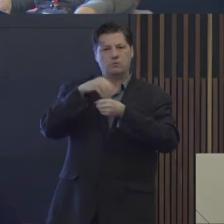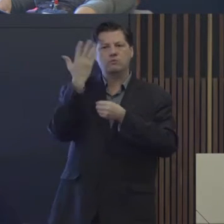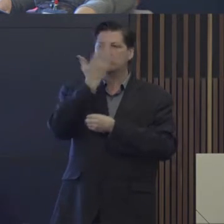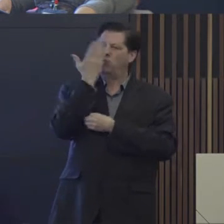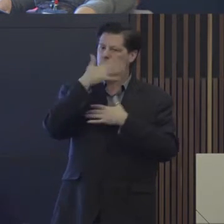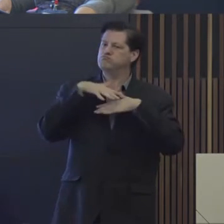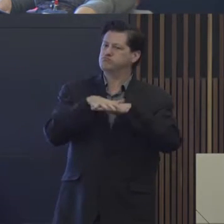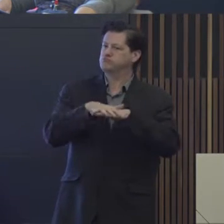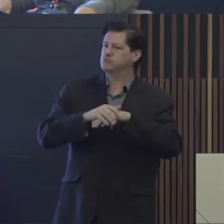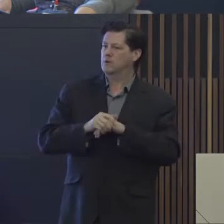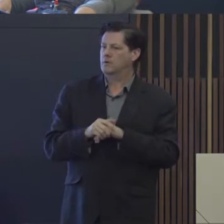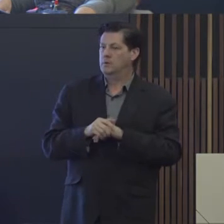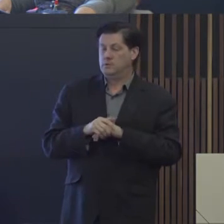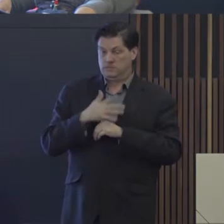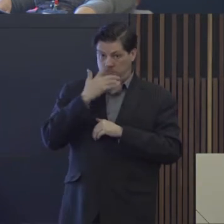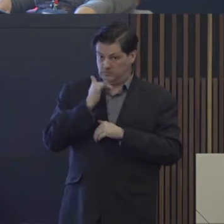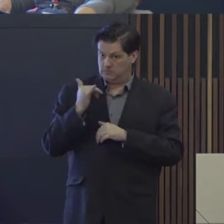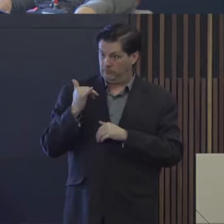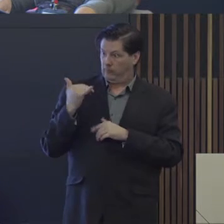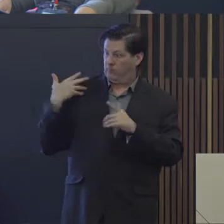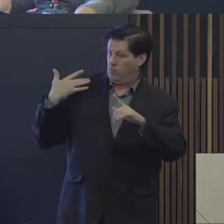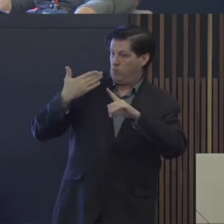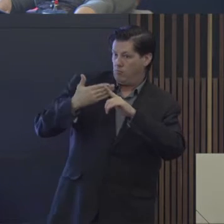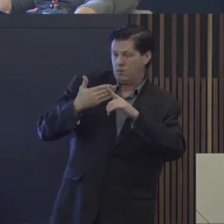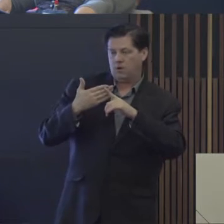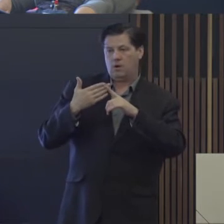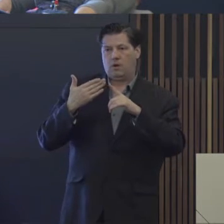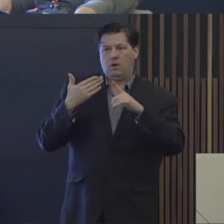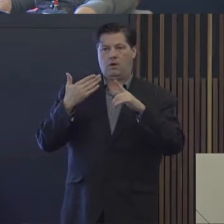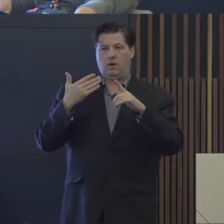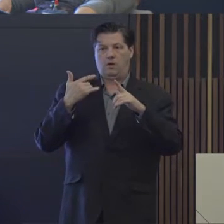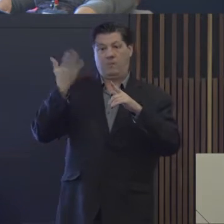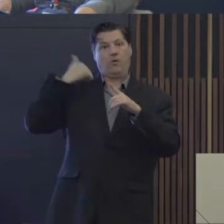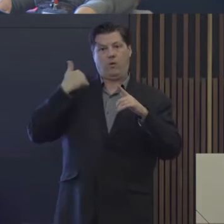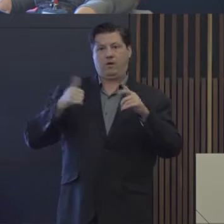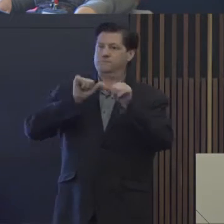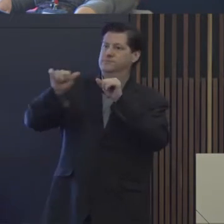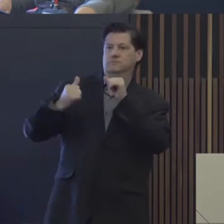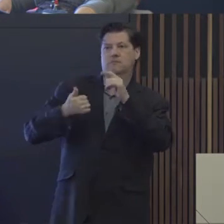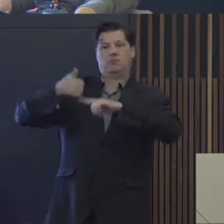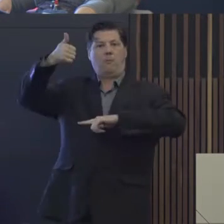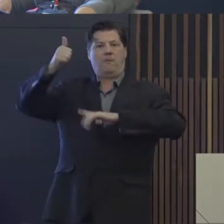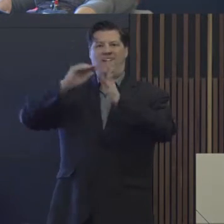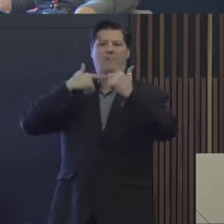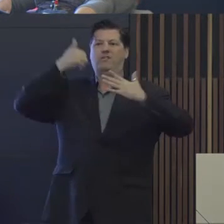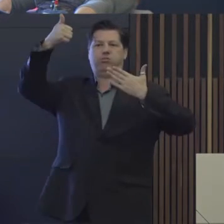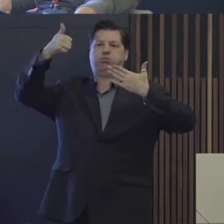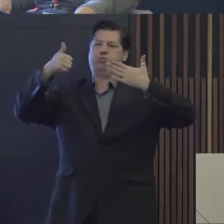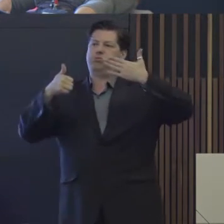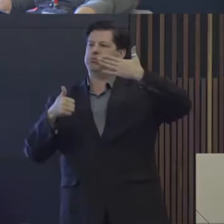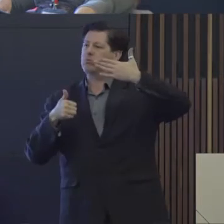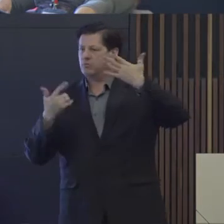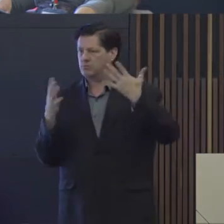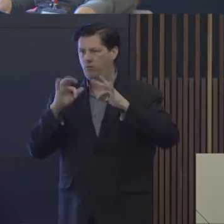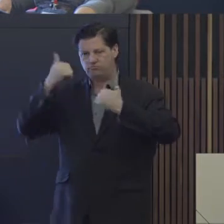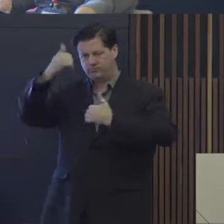at that stage. Sadly, over the years we've slipped back, and I'm sad to say that we don't hold that world position. Now, one of the things that came out